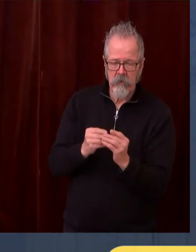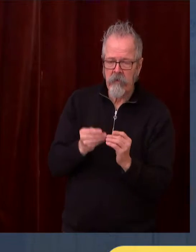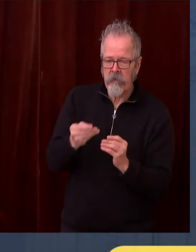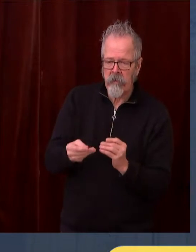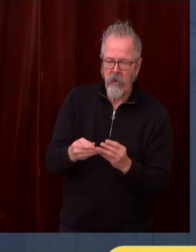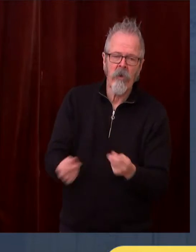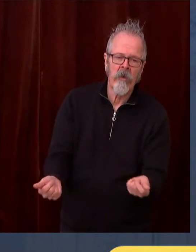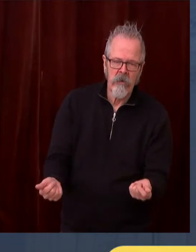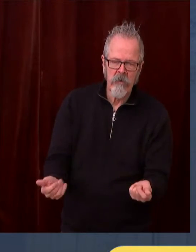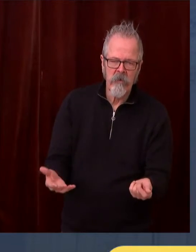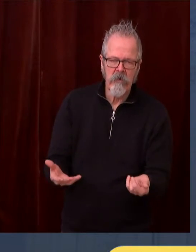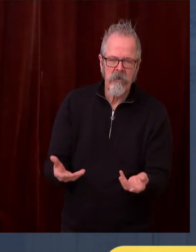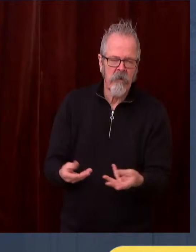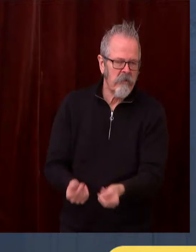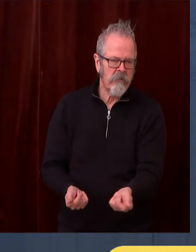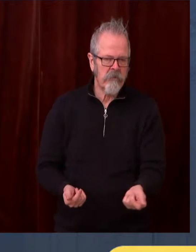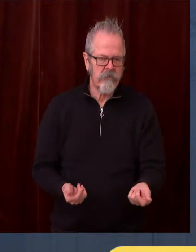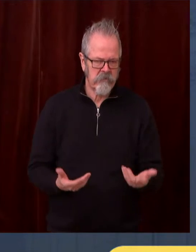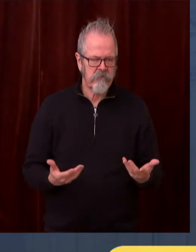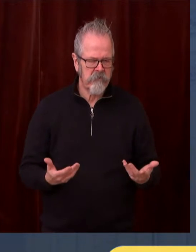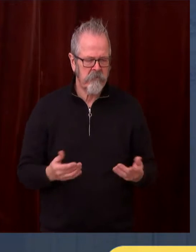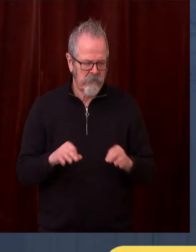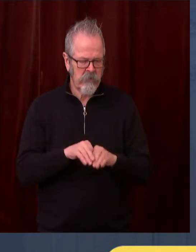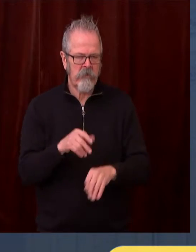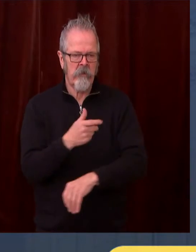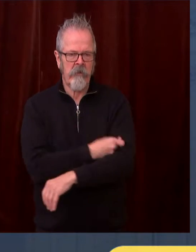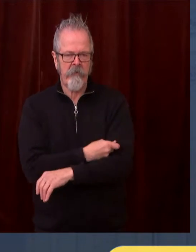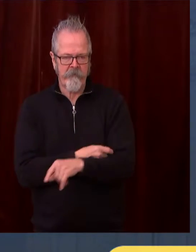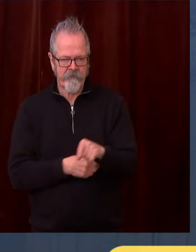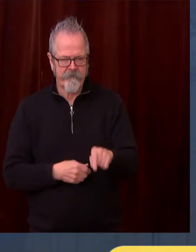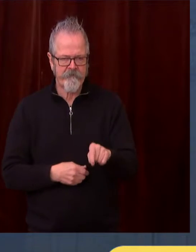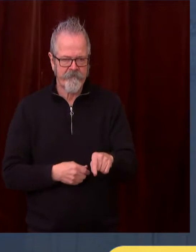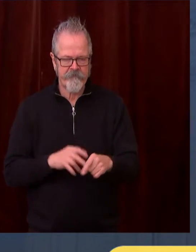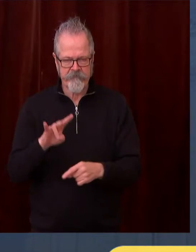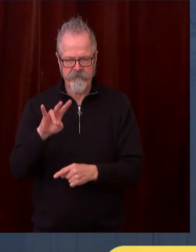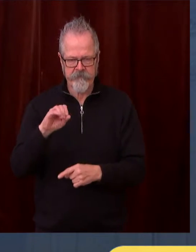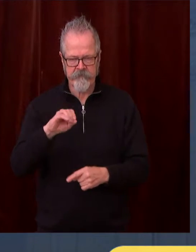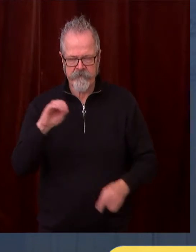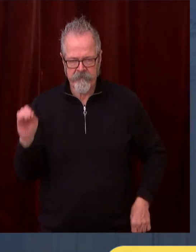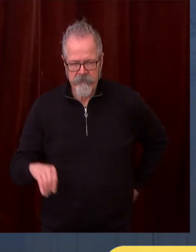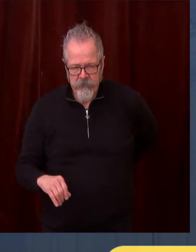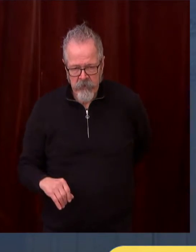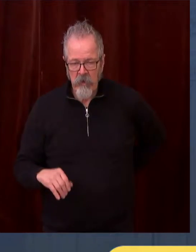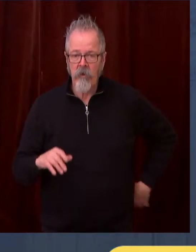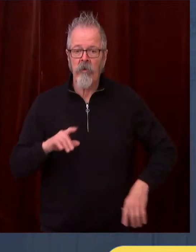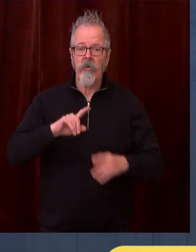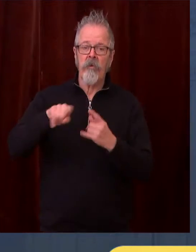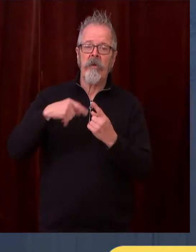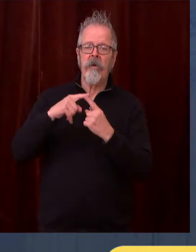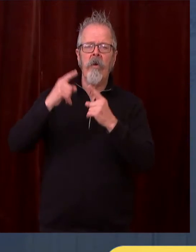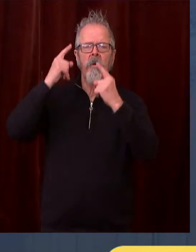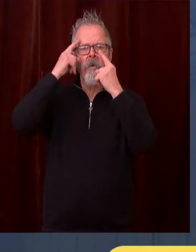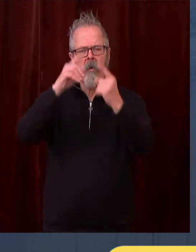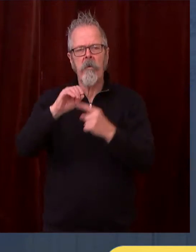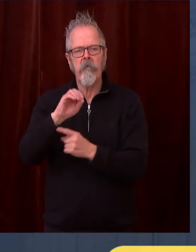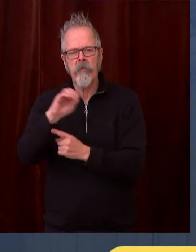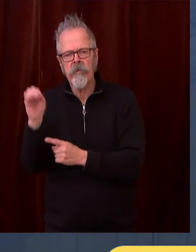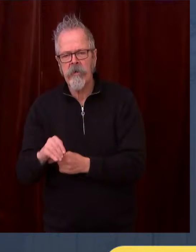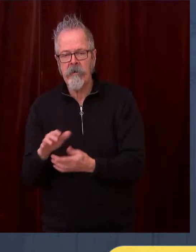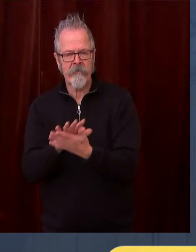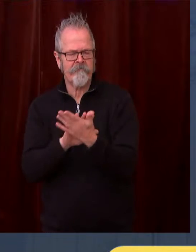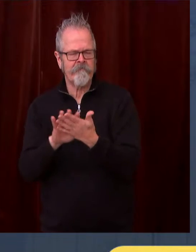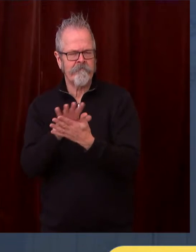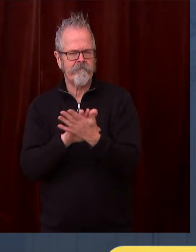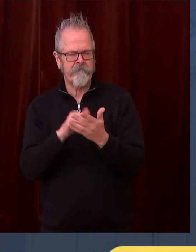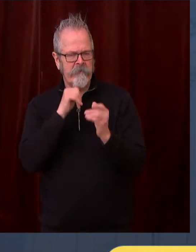just mentioned, we're not 100% sure of the vaccine supply going into 2021 at this point.